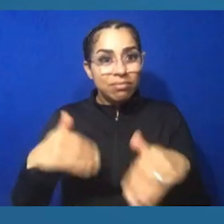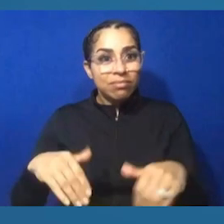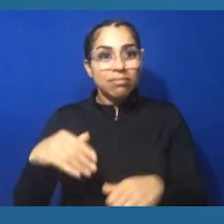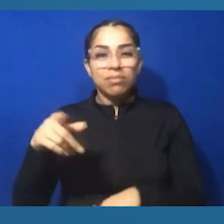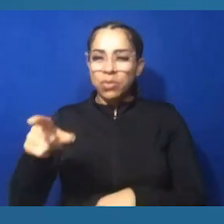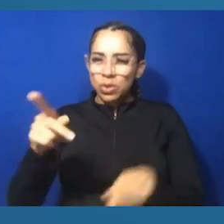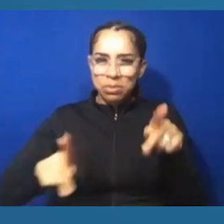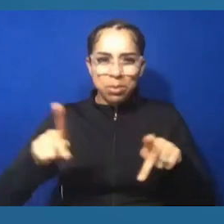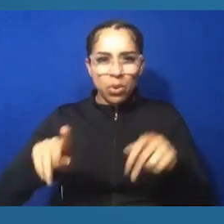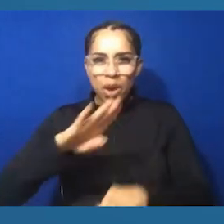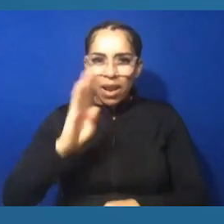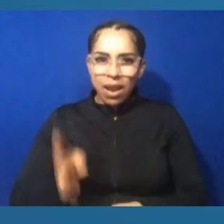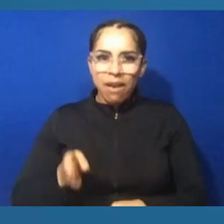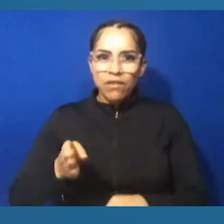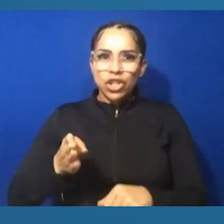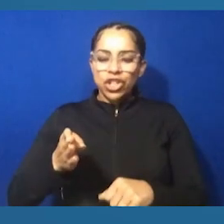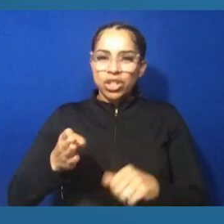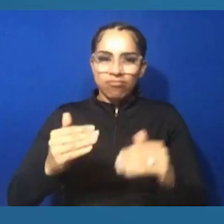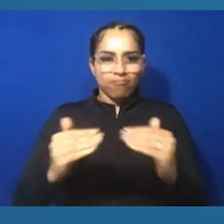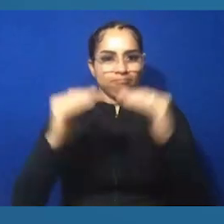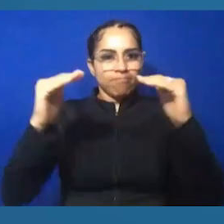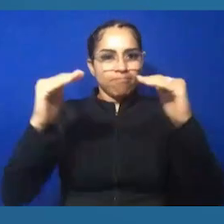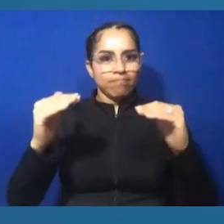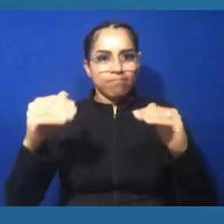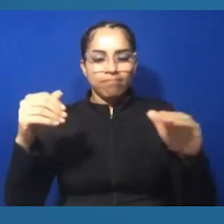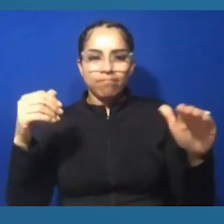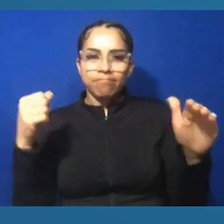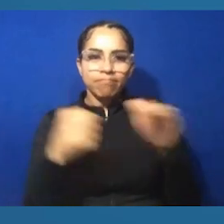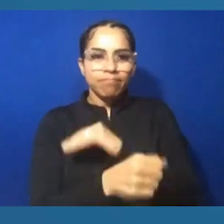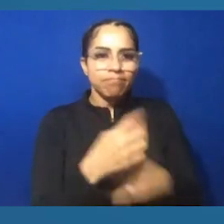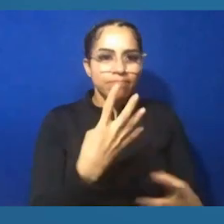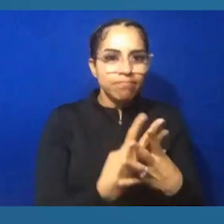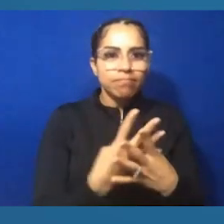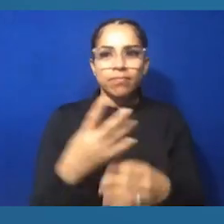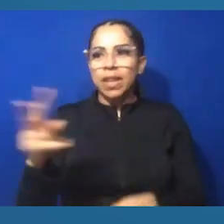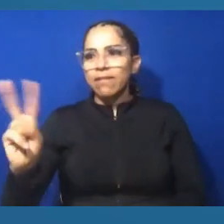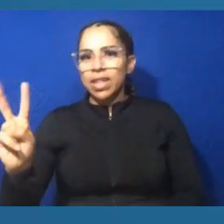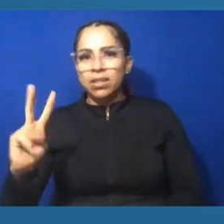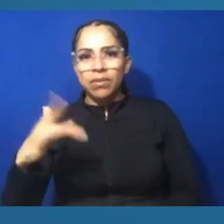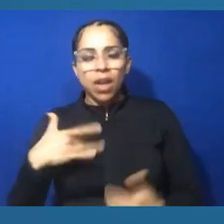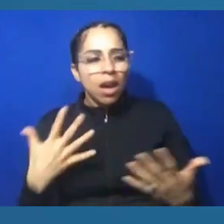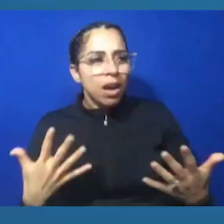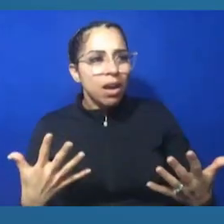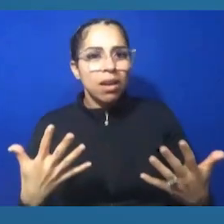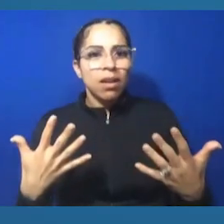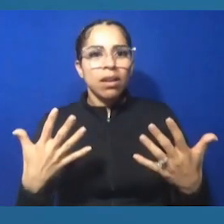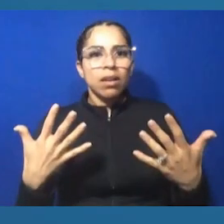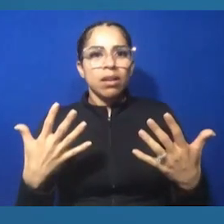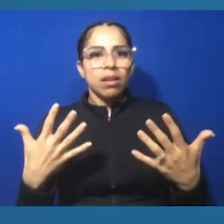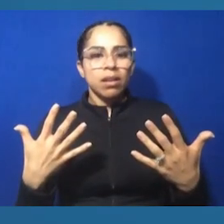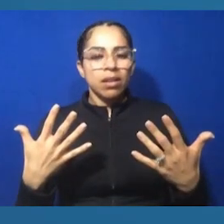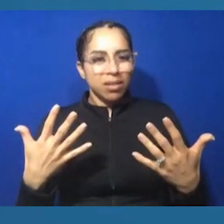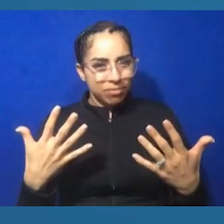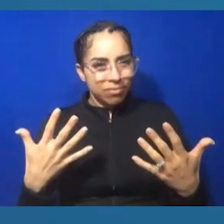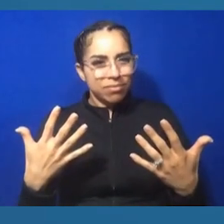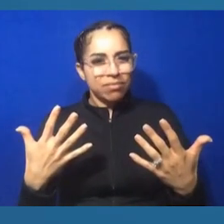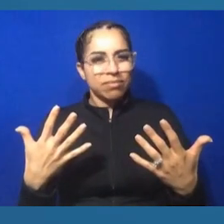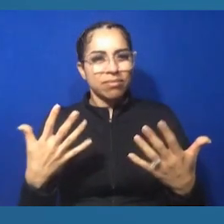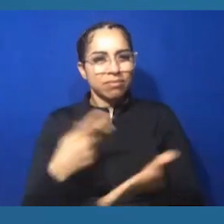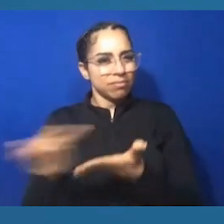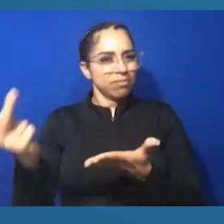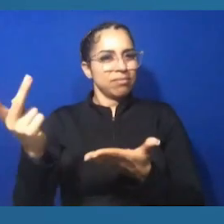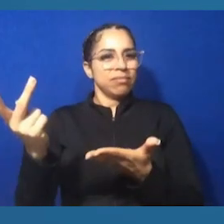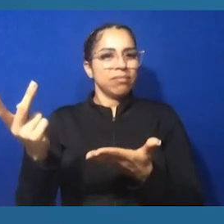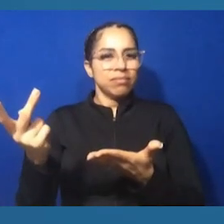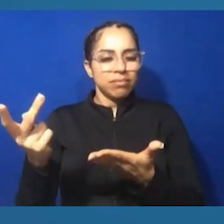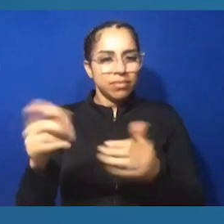never had the sense of vindication or justice for victims. Because behind every one of